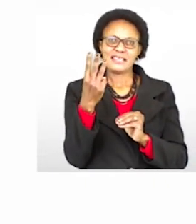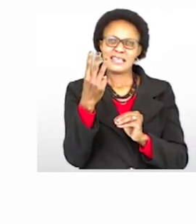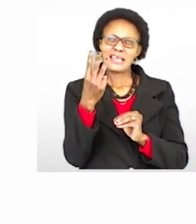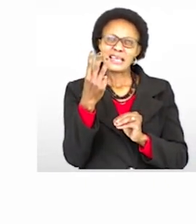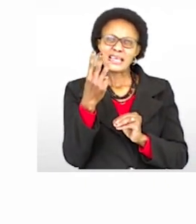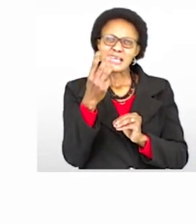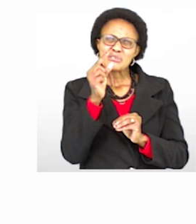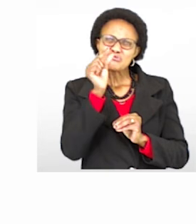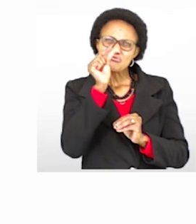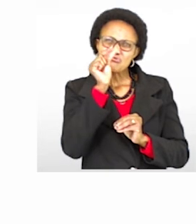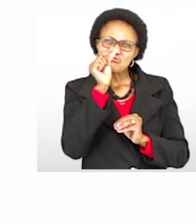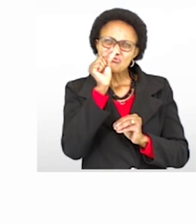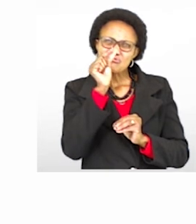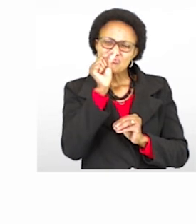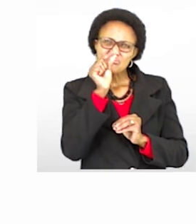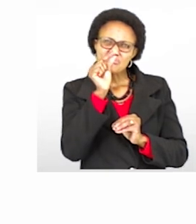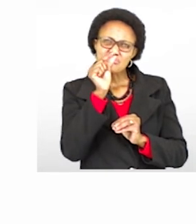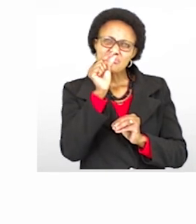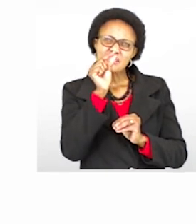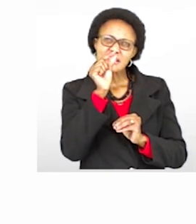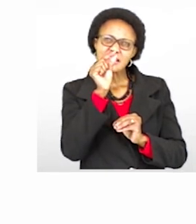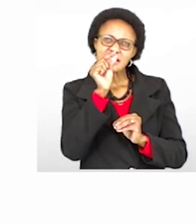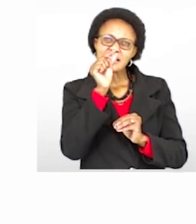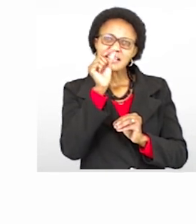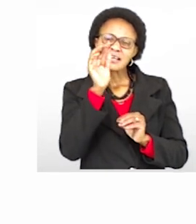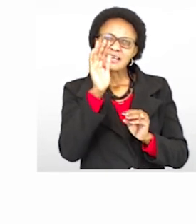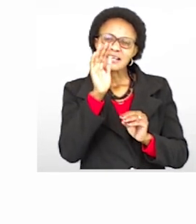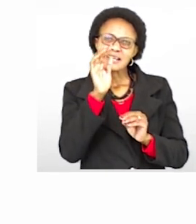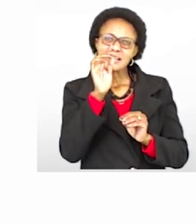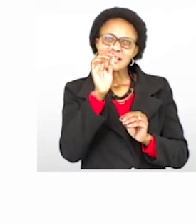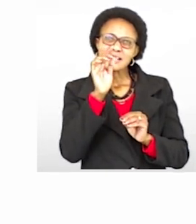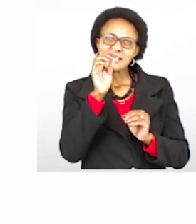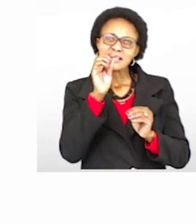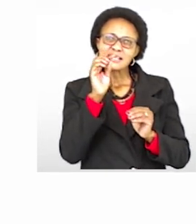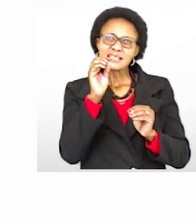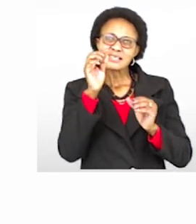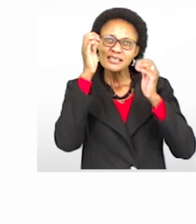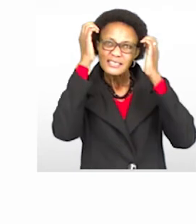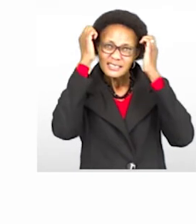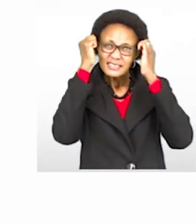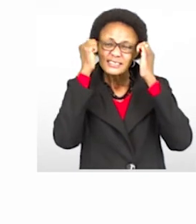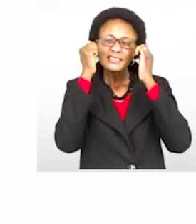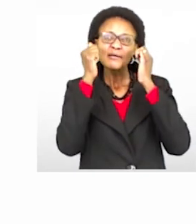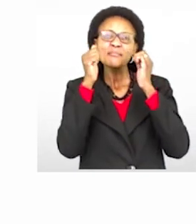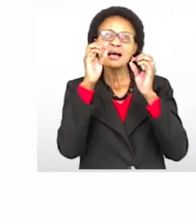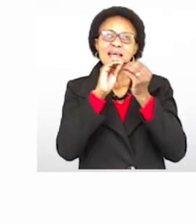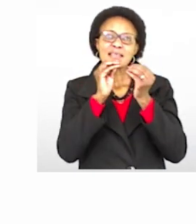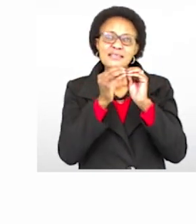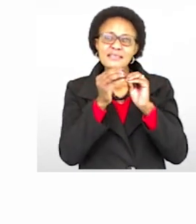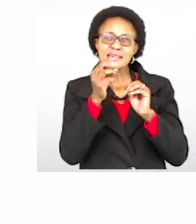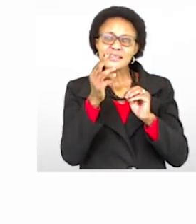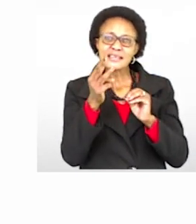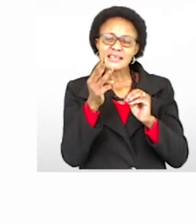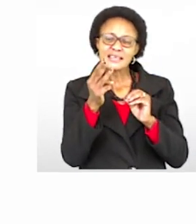is busy trying to take out the fire. You can see his helmet has the number 3 and his coat as well. And